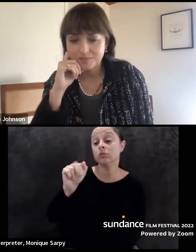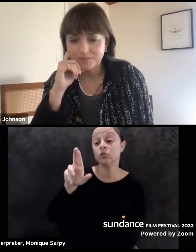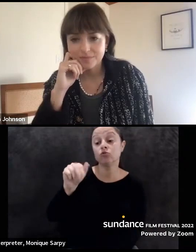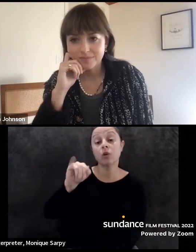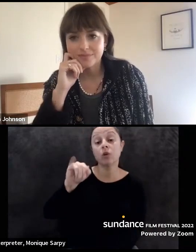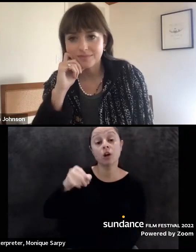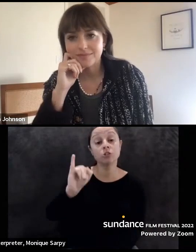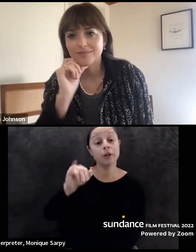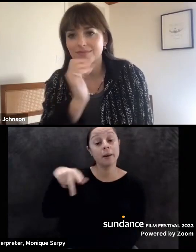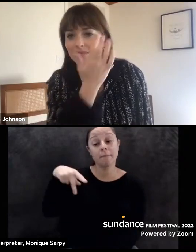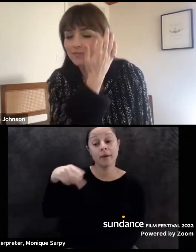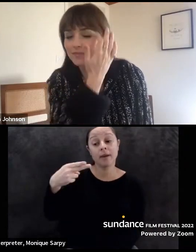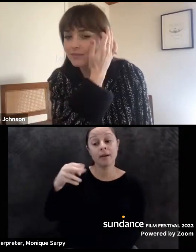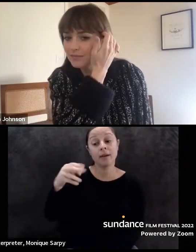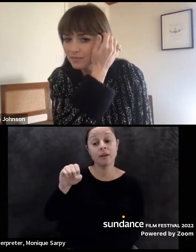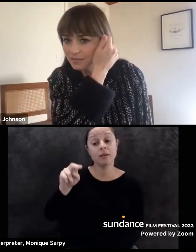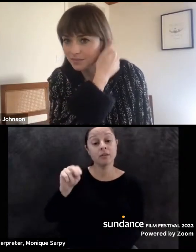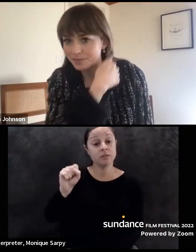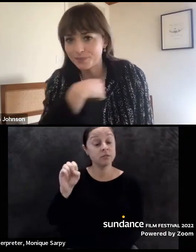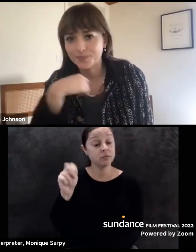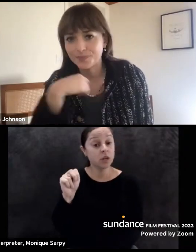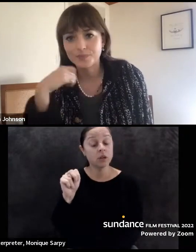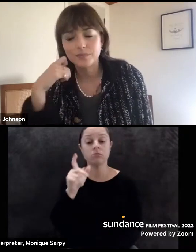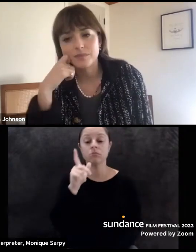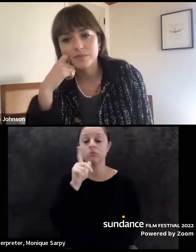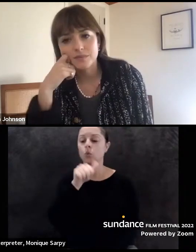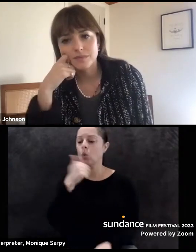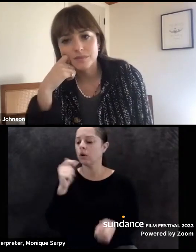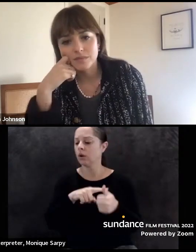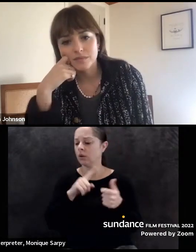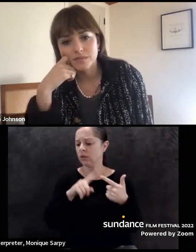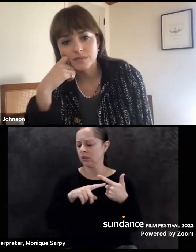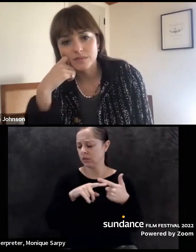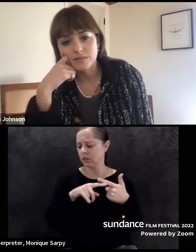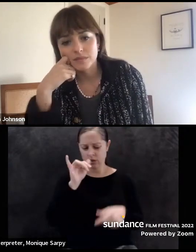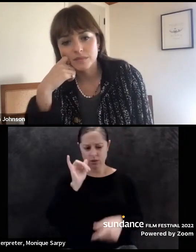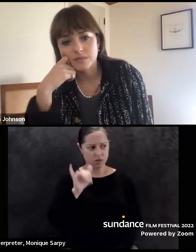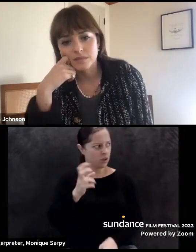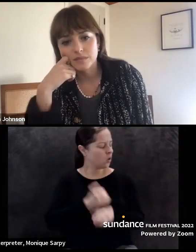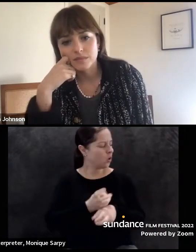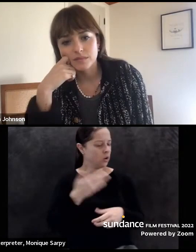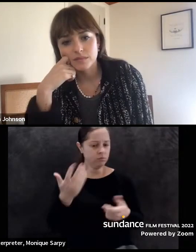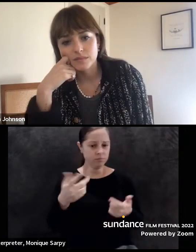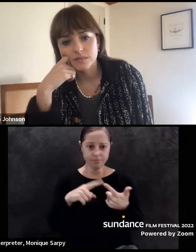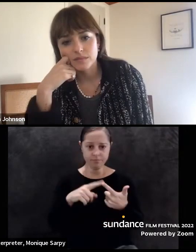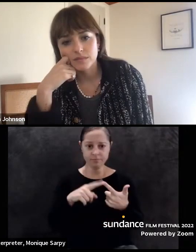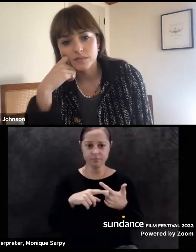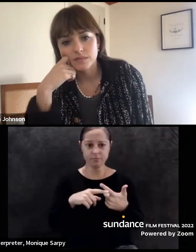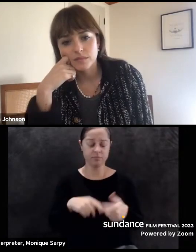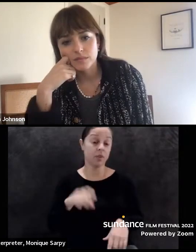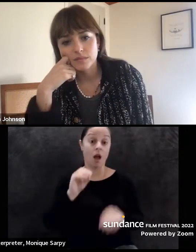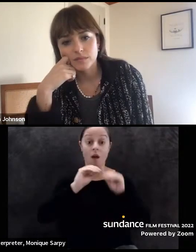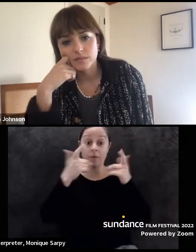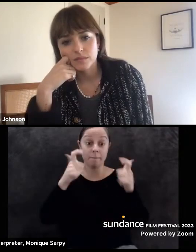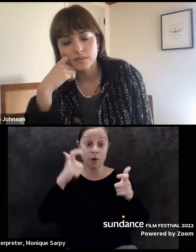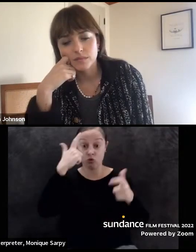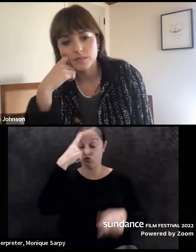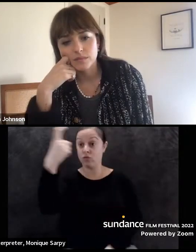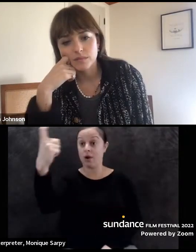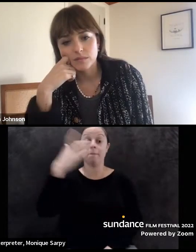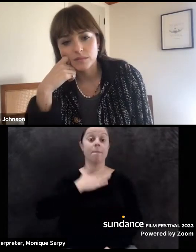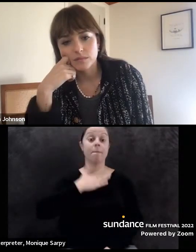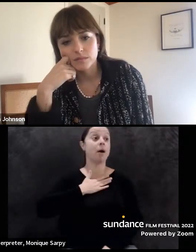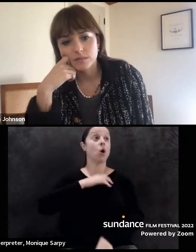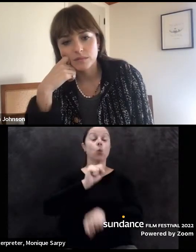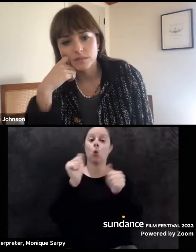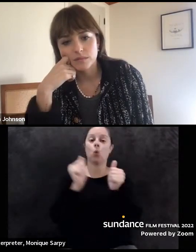Henson. Who else would I love to work with? It's such a hard, I mean, obviously it's a big dream of mine to work with Leonardo DiCaprio.